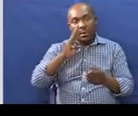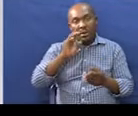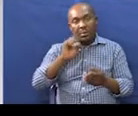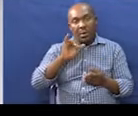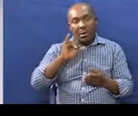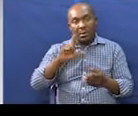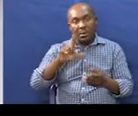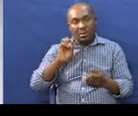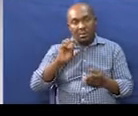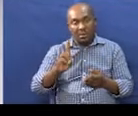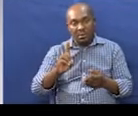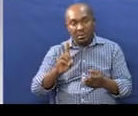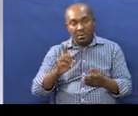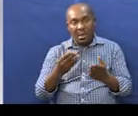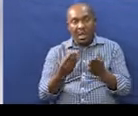cooled.